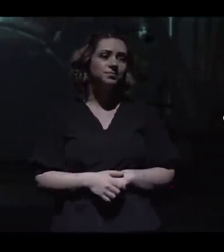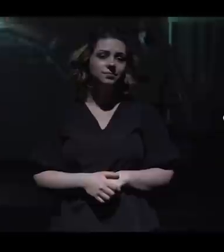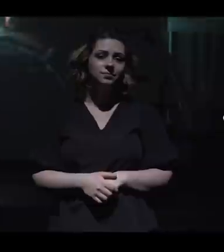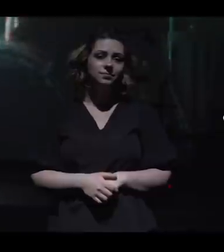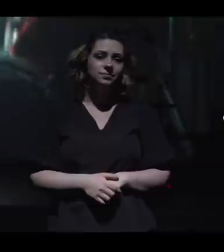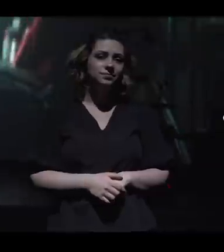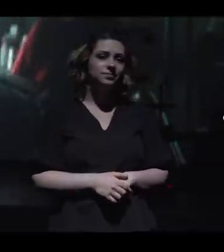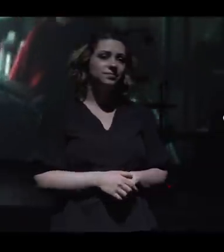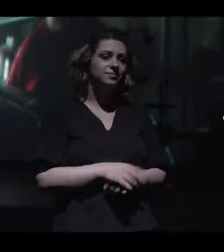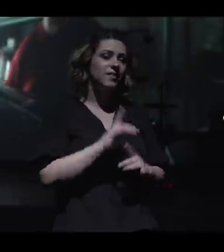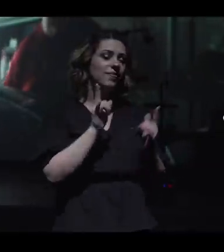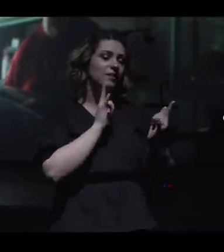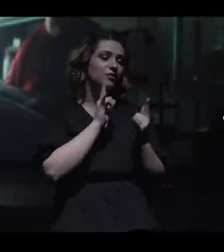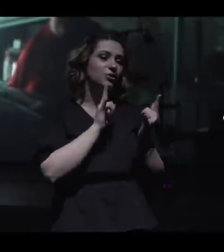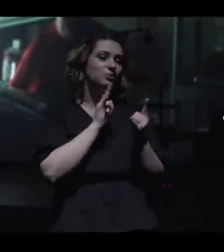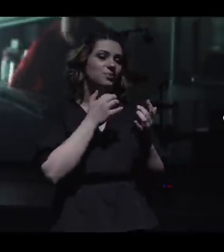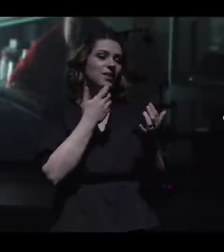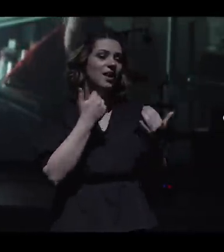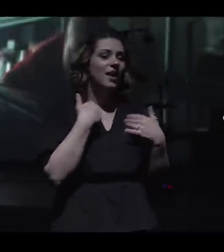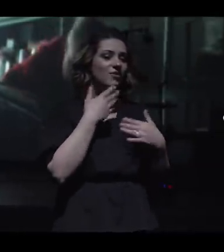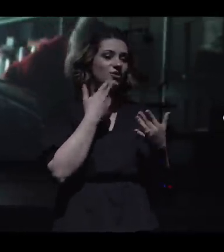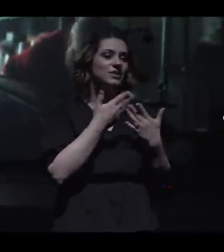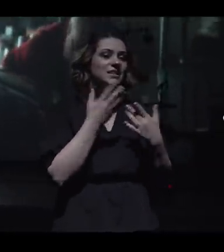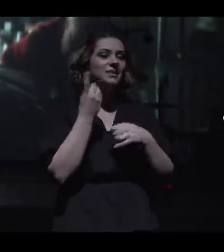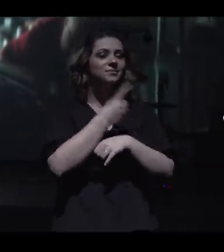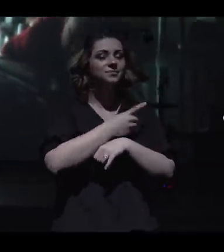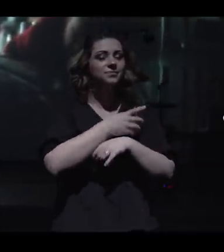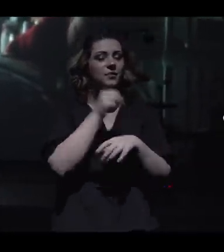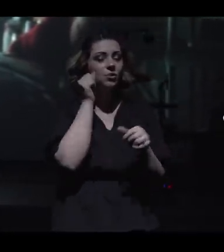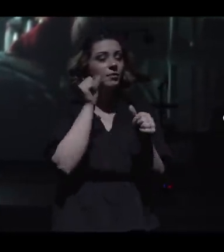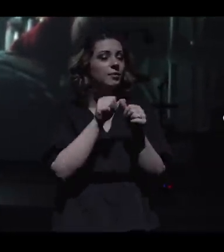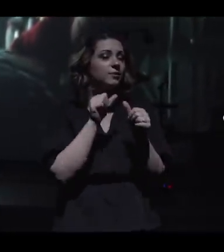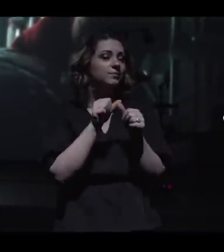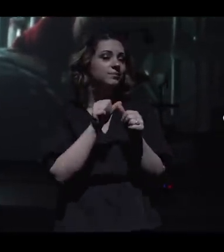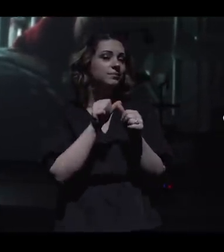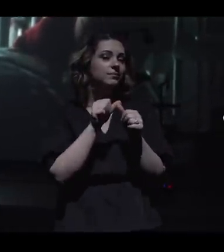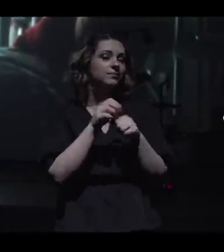Love you. Have a good day. Remember,